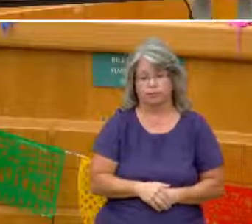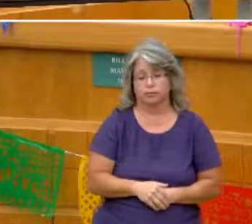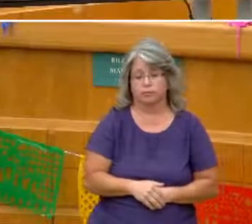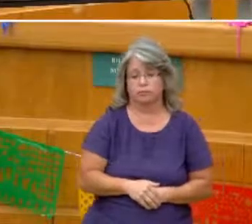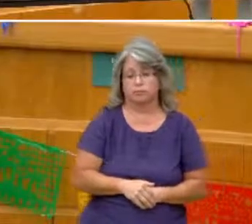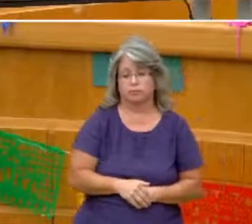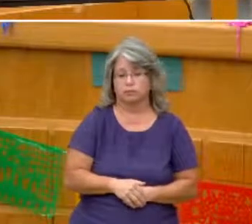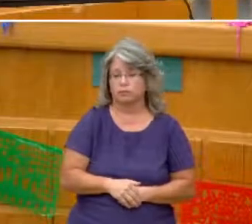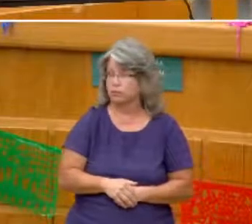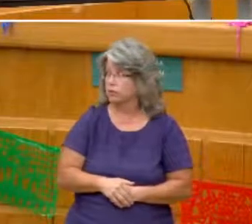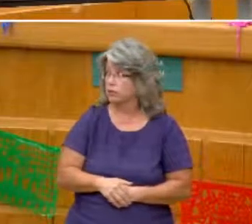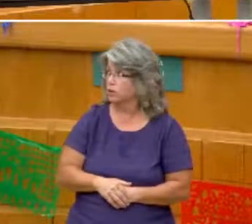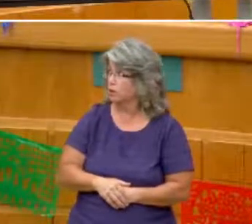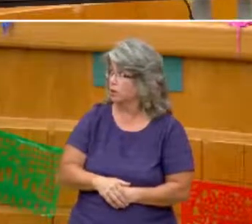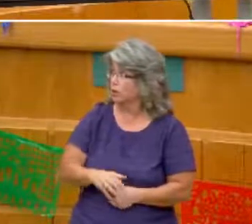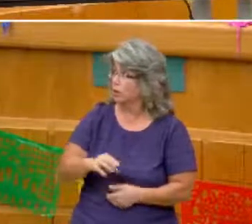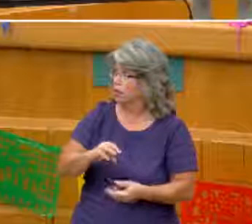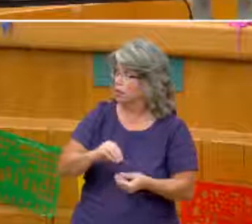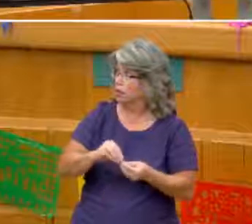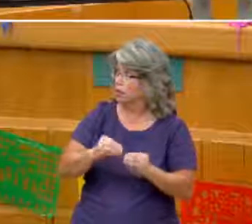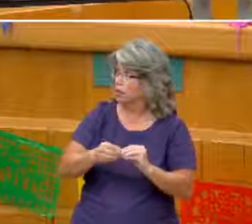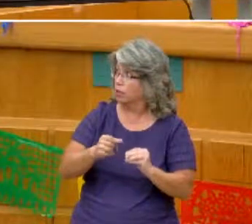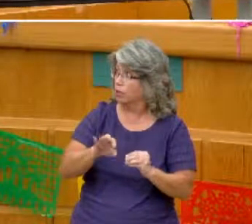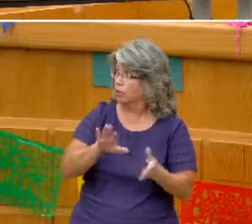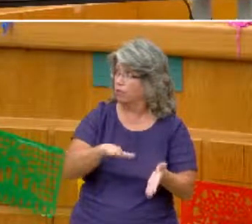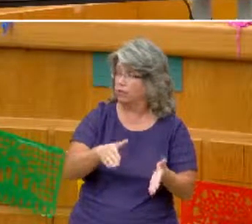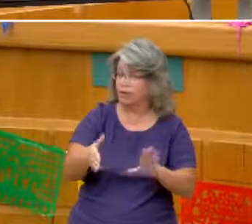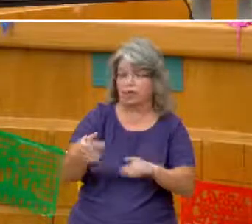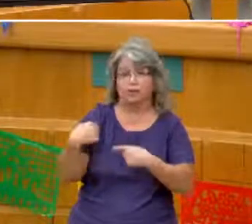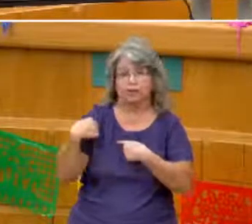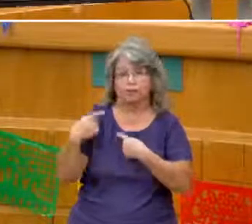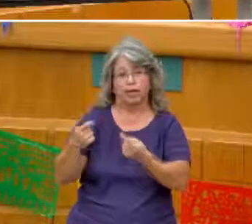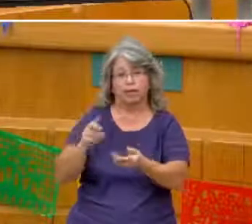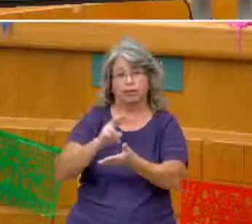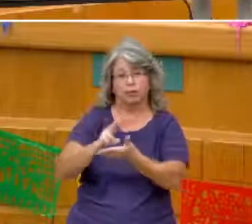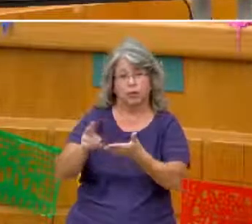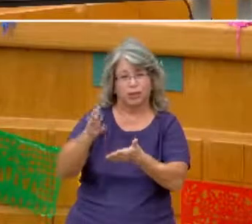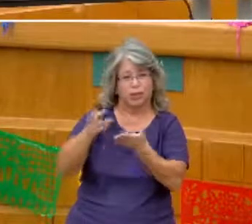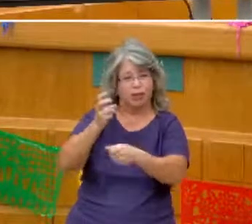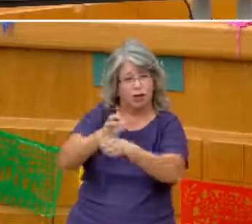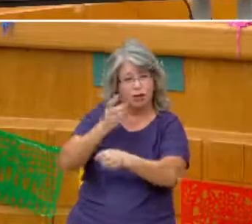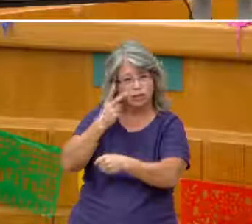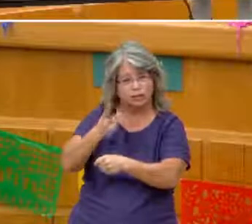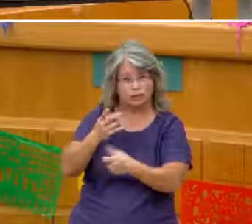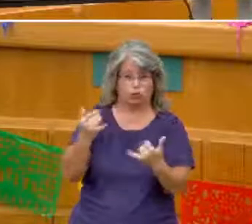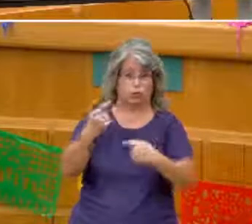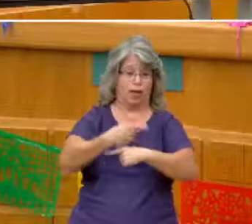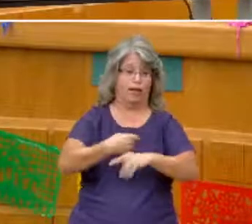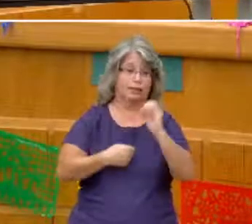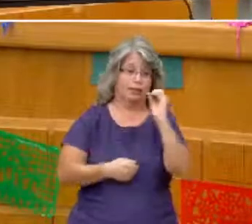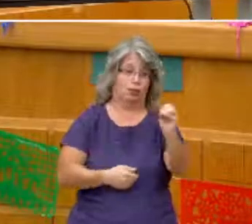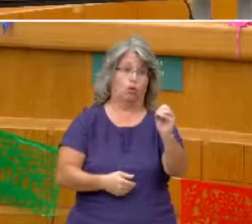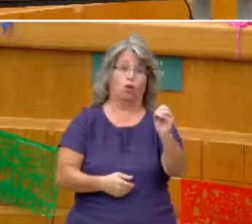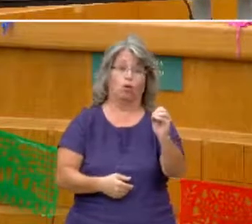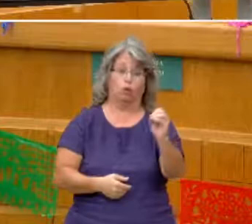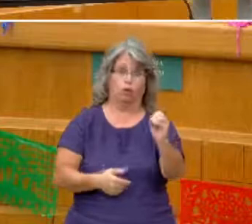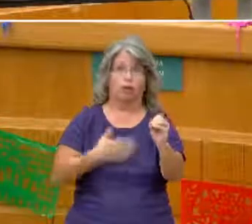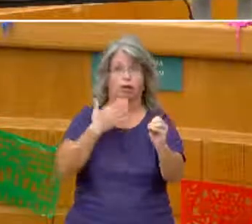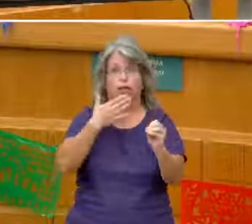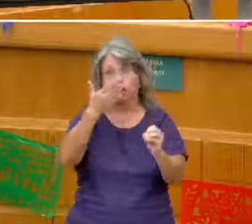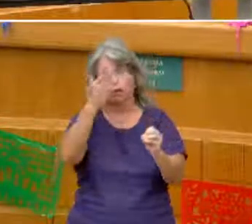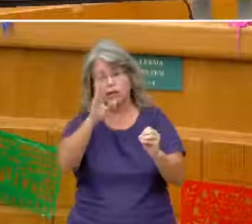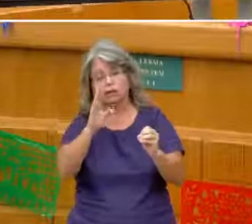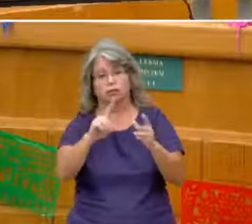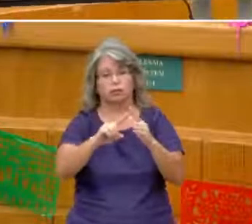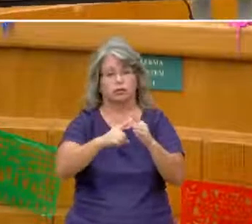And then the fatalities for the last 2 weeks, you'll see, it's hard to see, but here's 0 today. So thank goodness we're starting